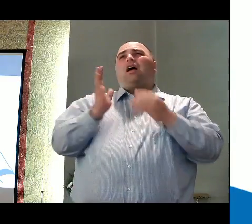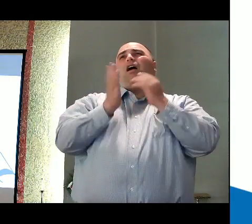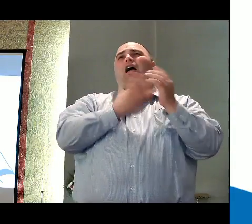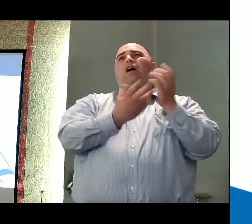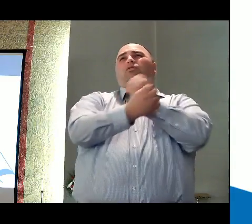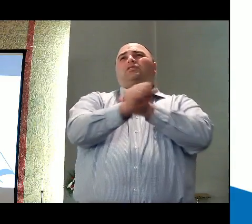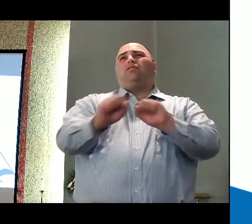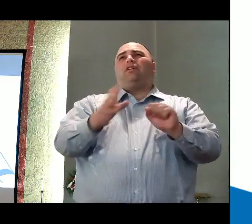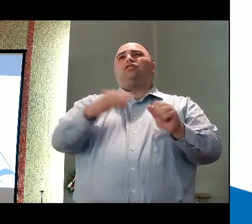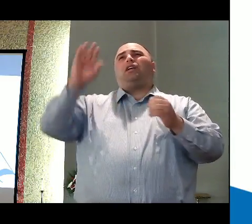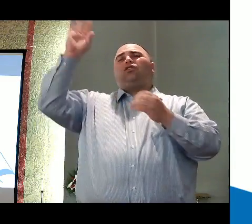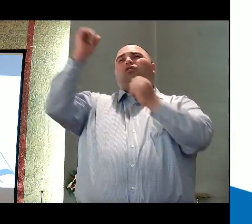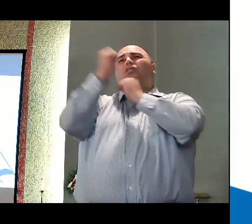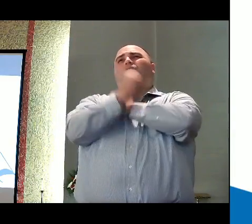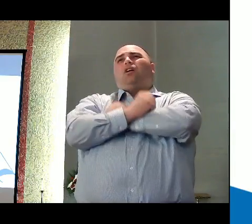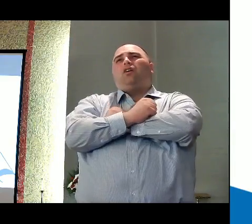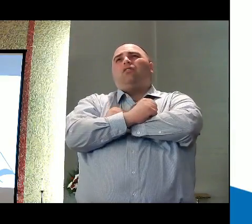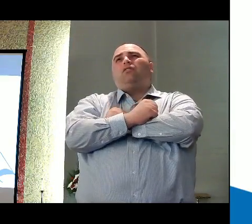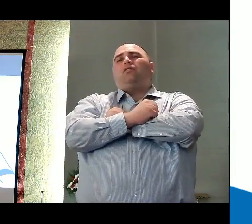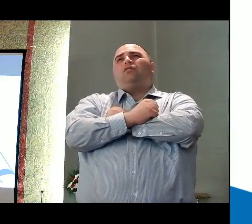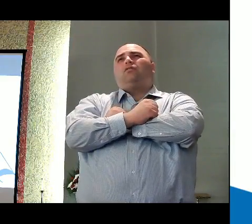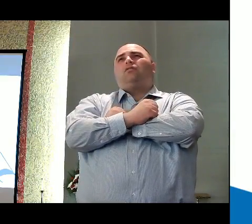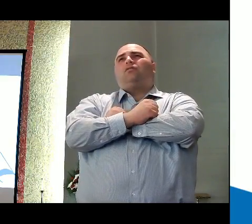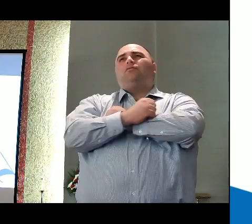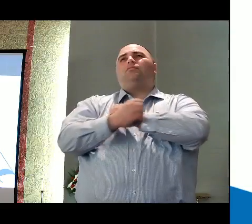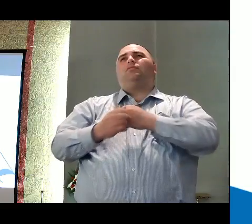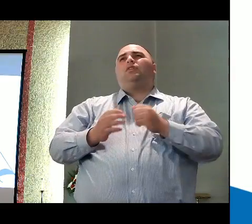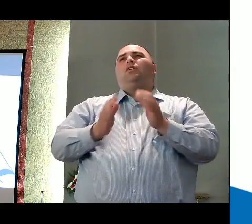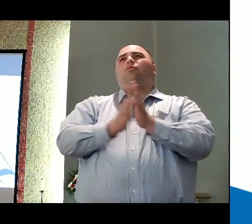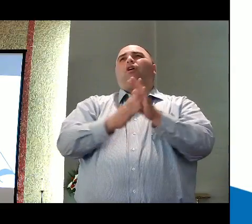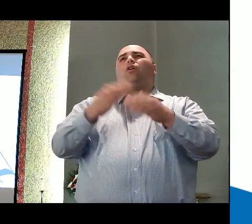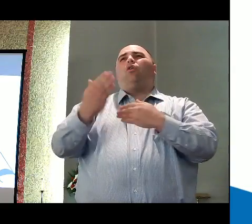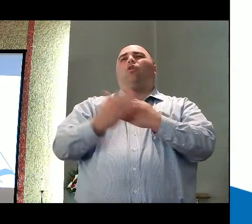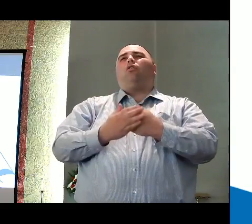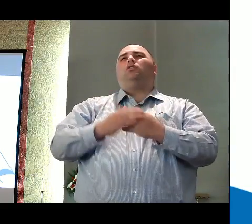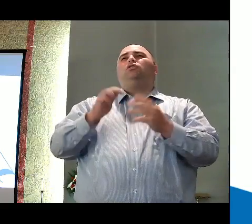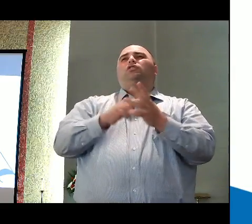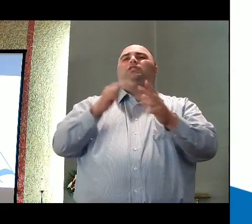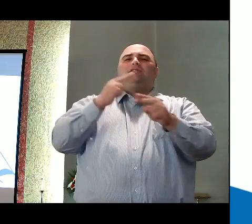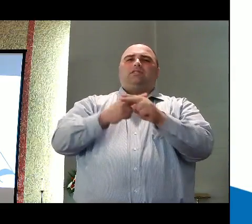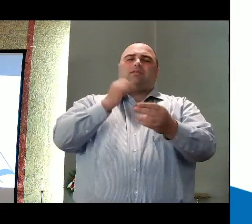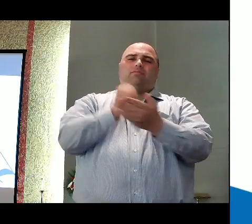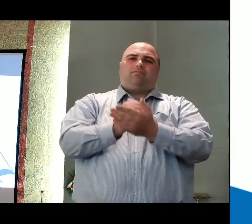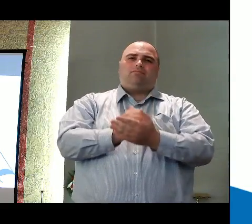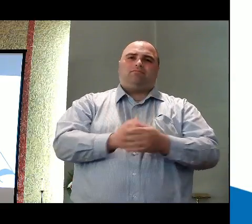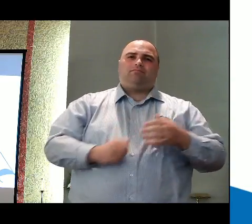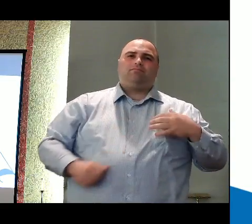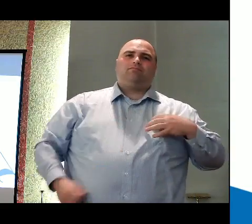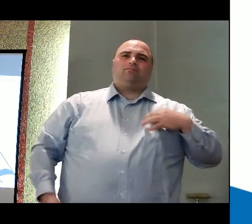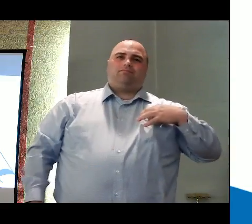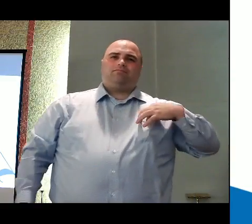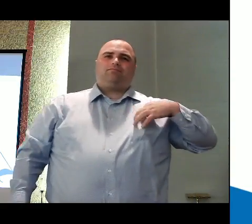your love, and your mercy, and it's in your son's name we offer this humble prayer. Amen. Amen.